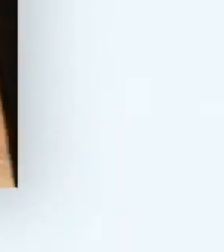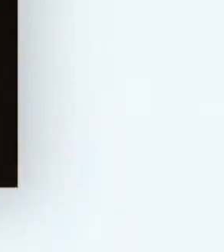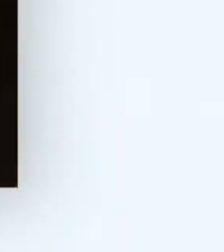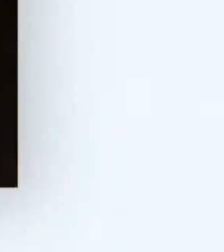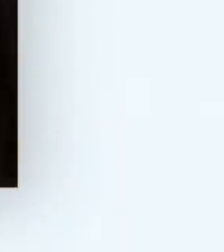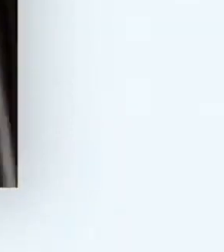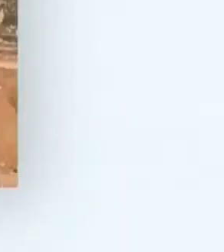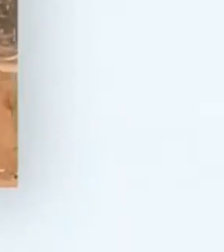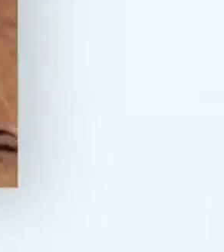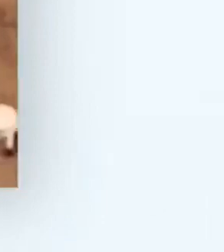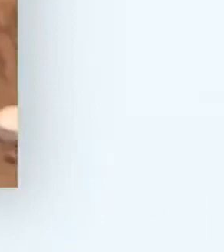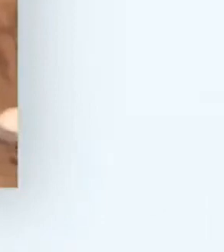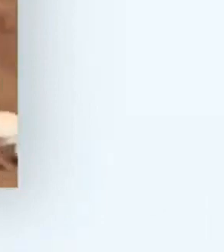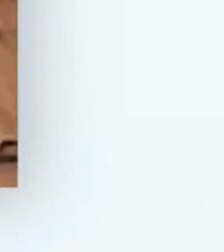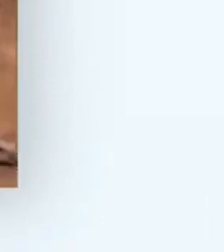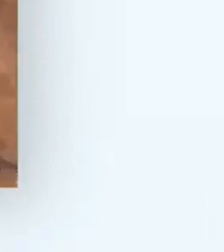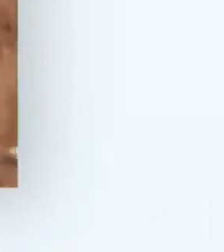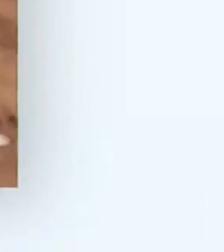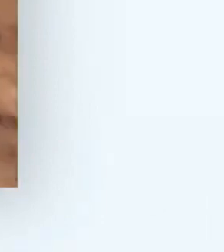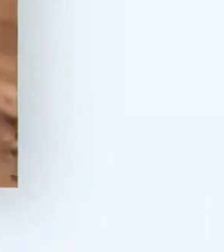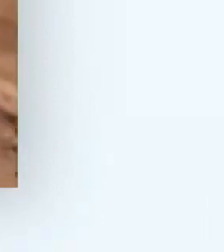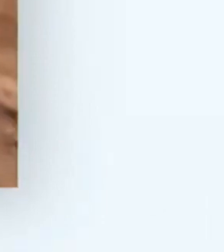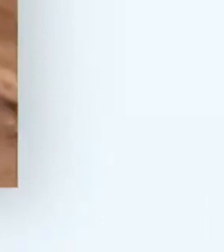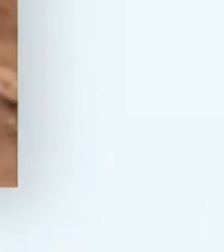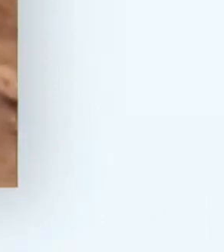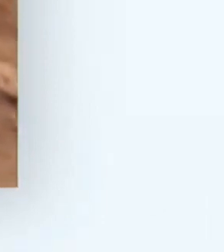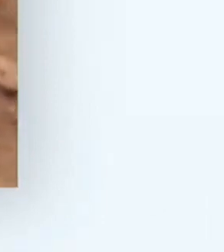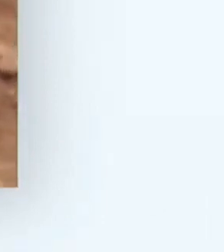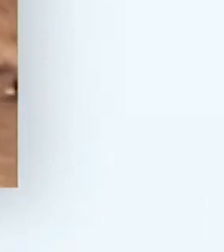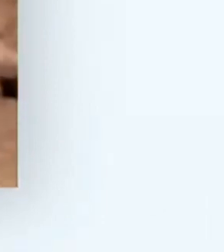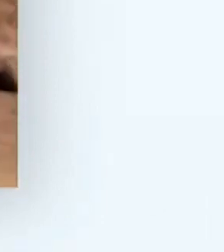At first, it was possible to ignore.